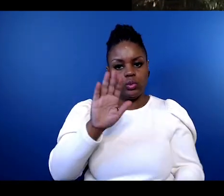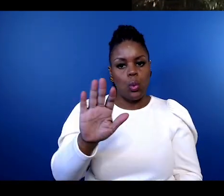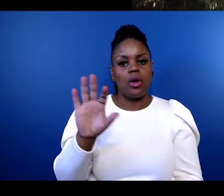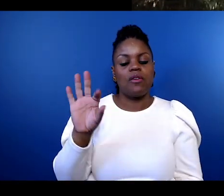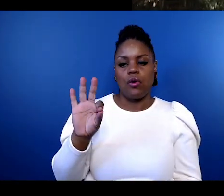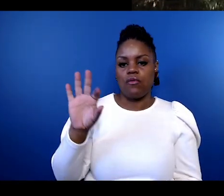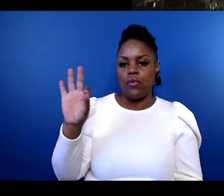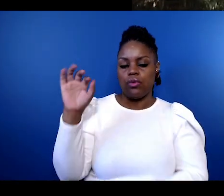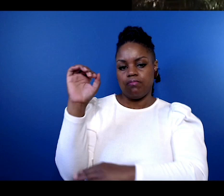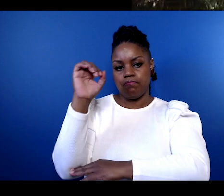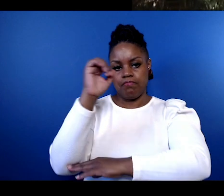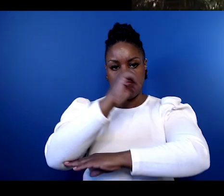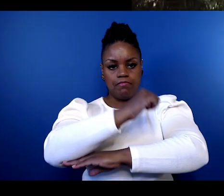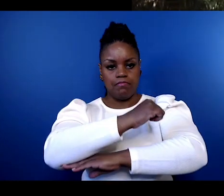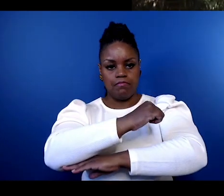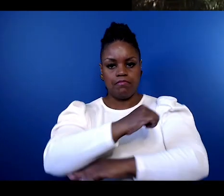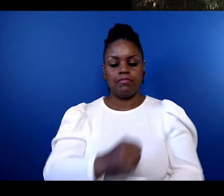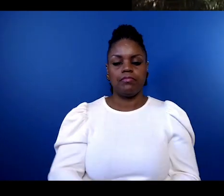We're going to slightly bend the knees here.